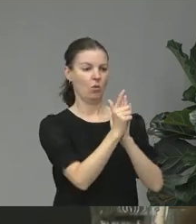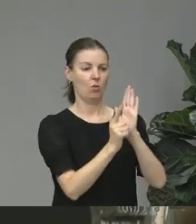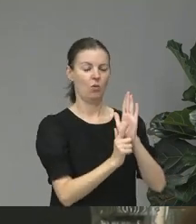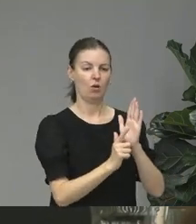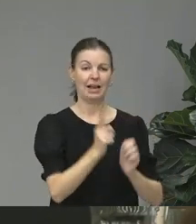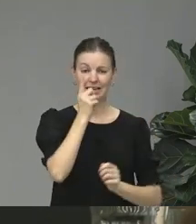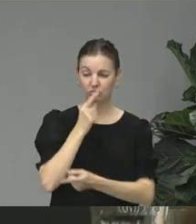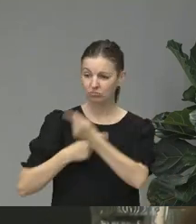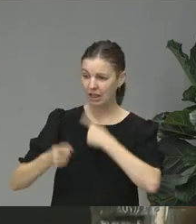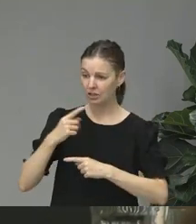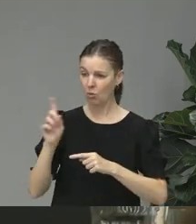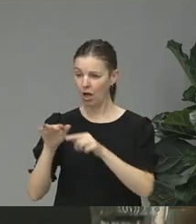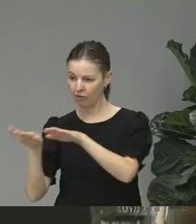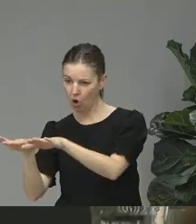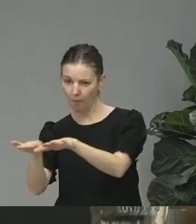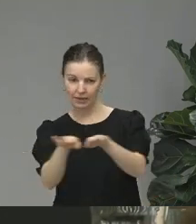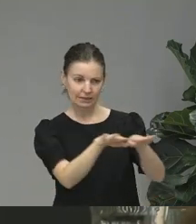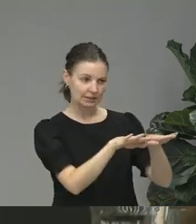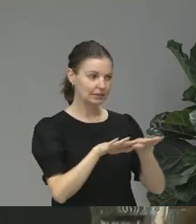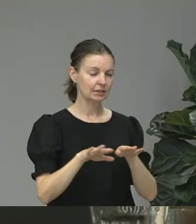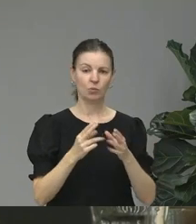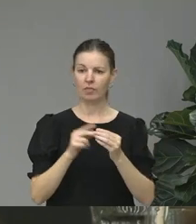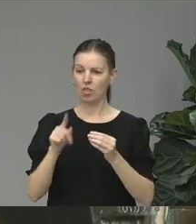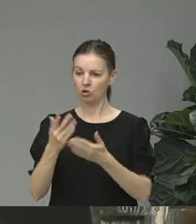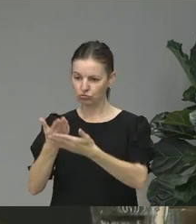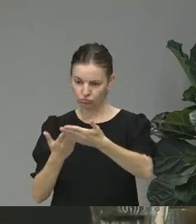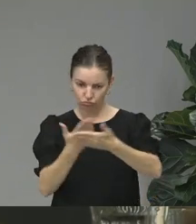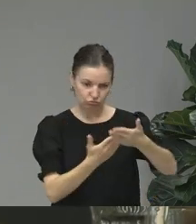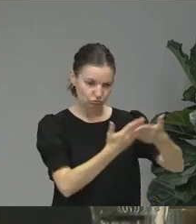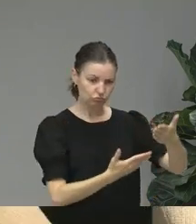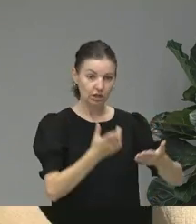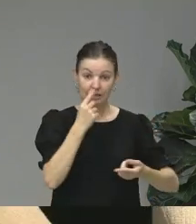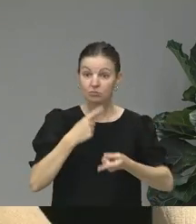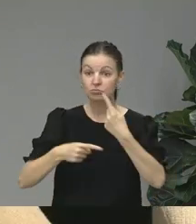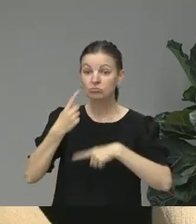common across all these case studies and perhaps provide a few examples?